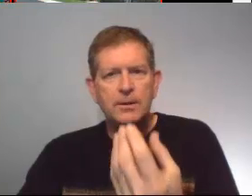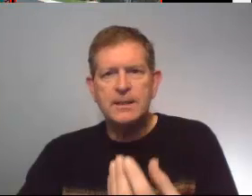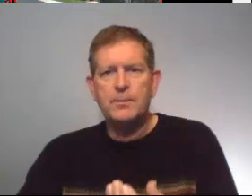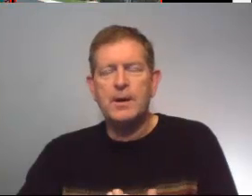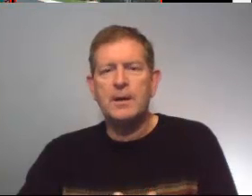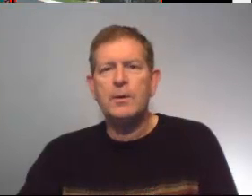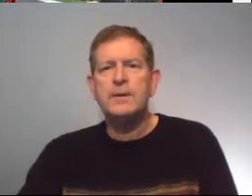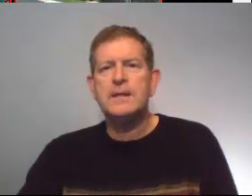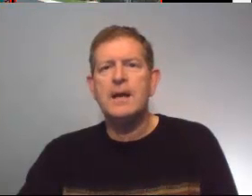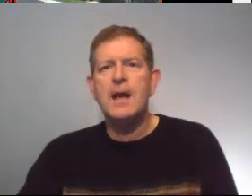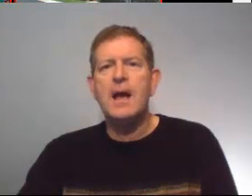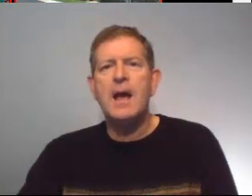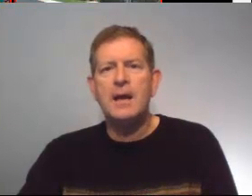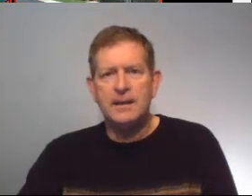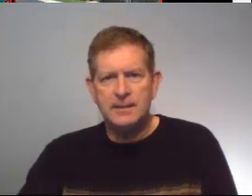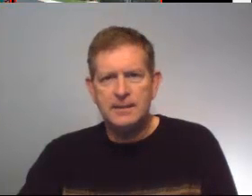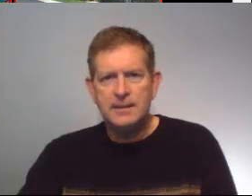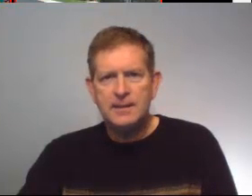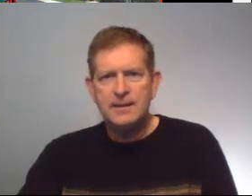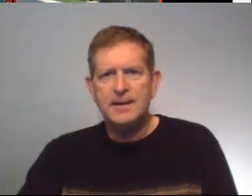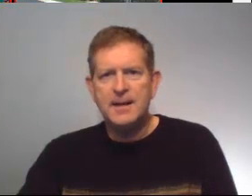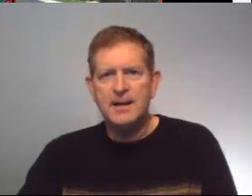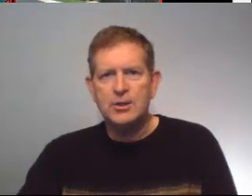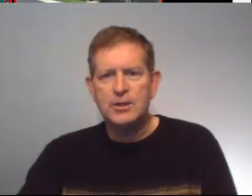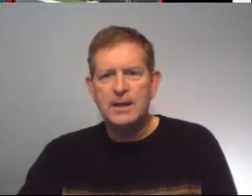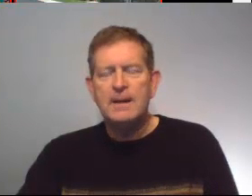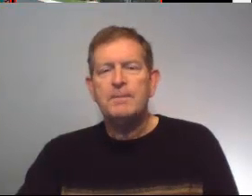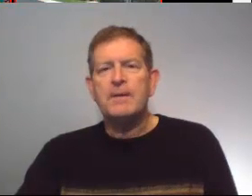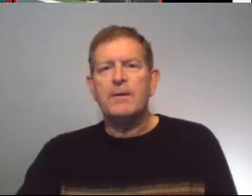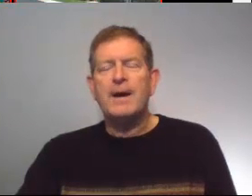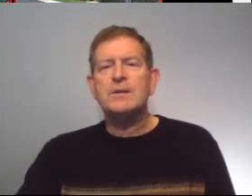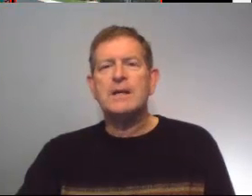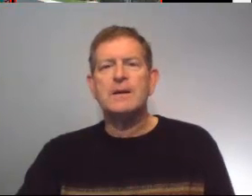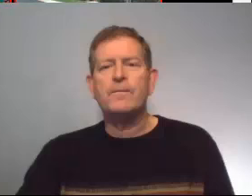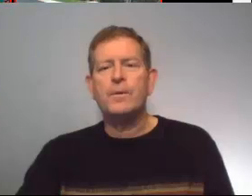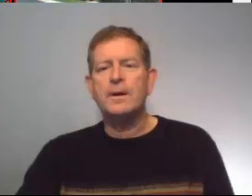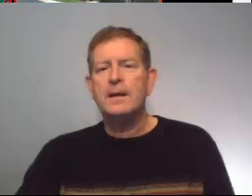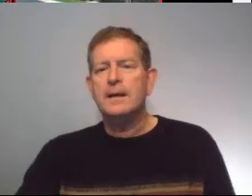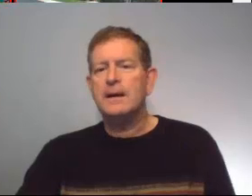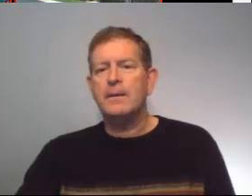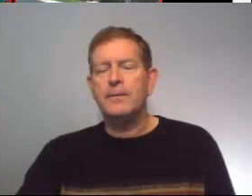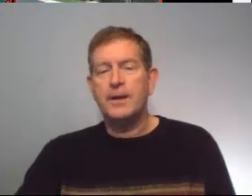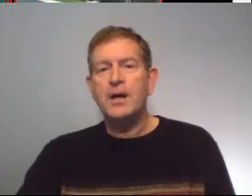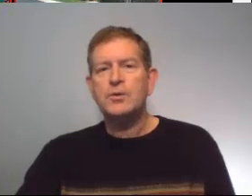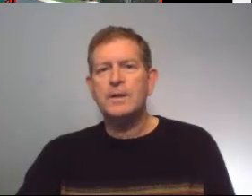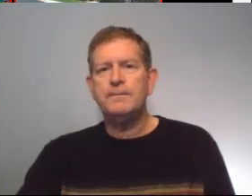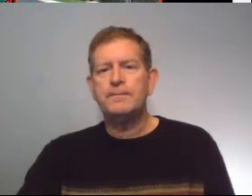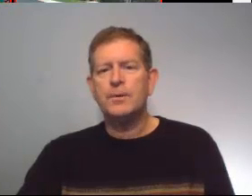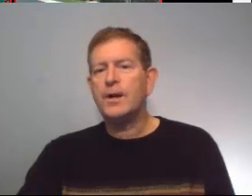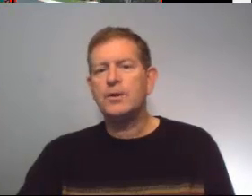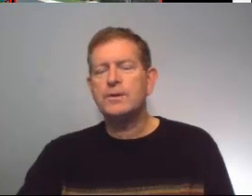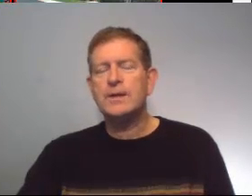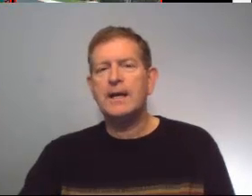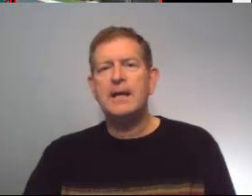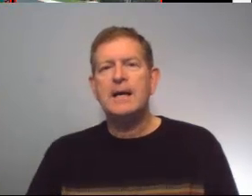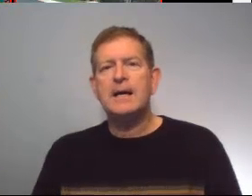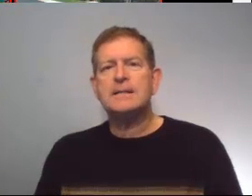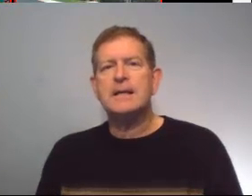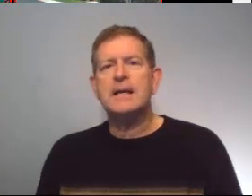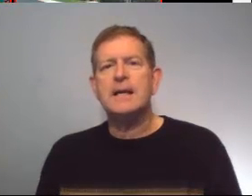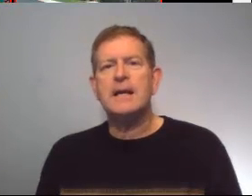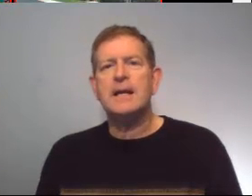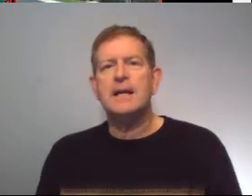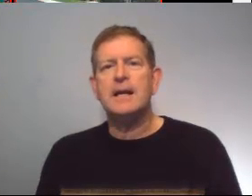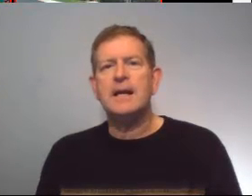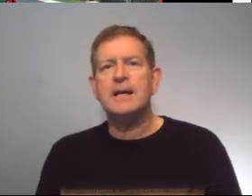a radical diphthong when we say A in English. If I say, therefore, the country, or the countryside, I